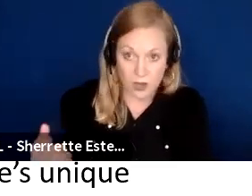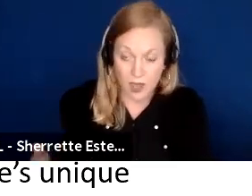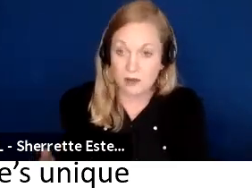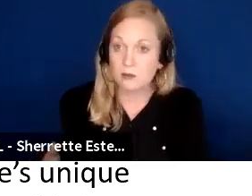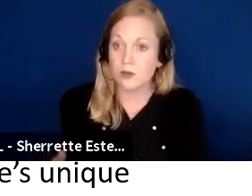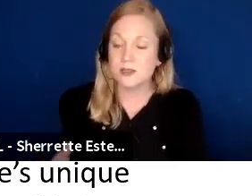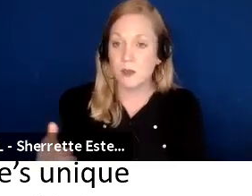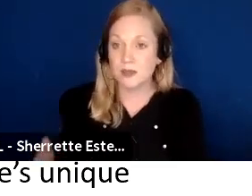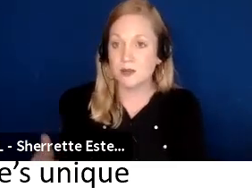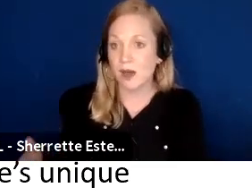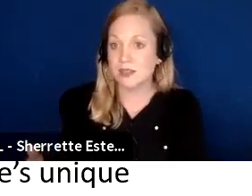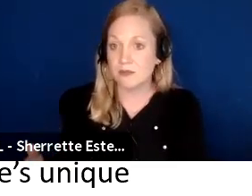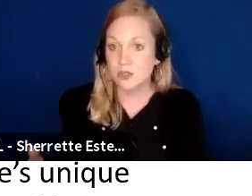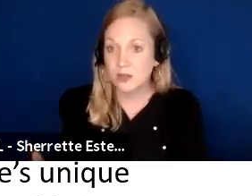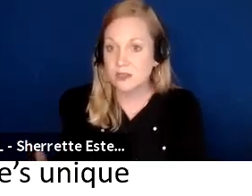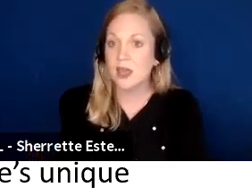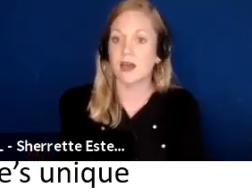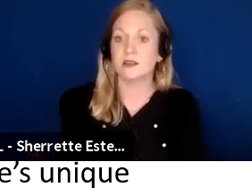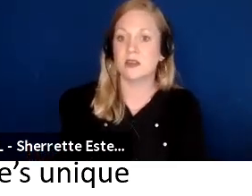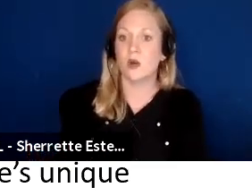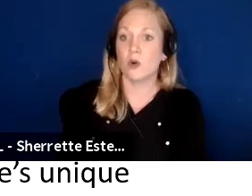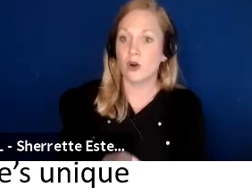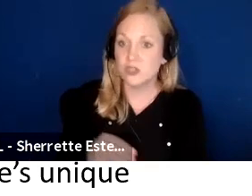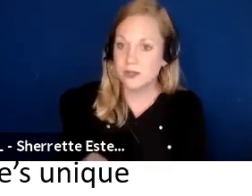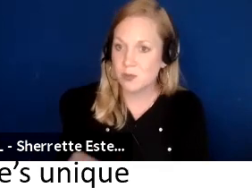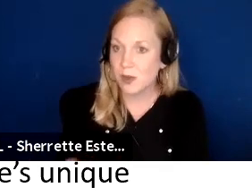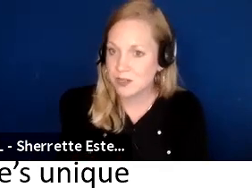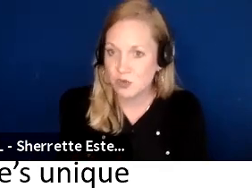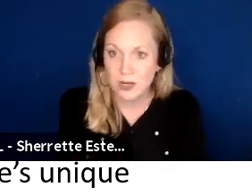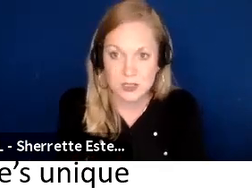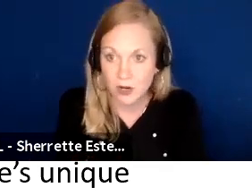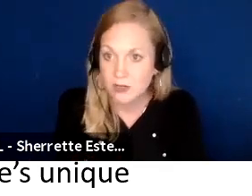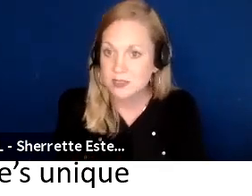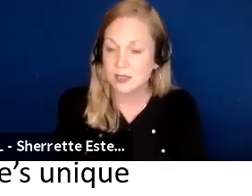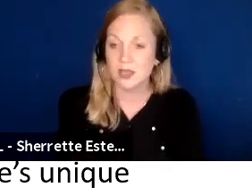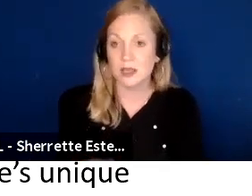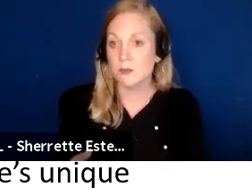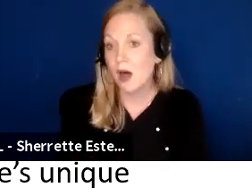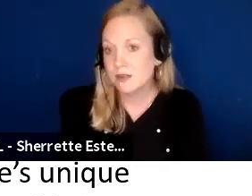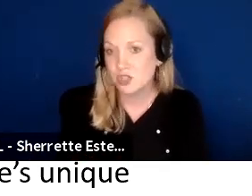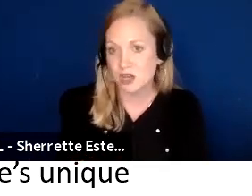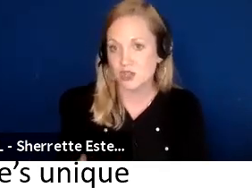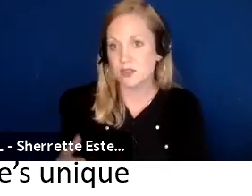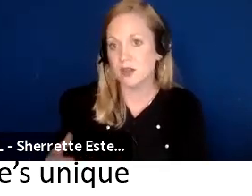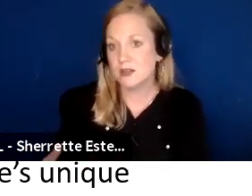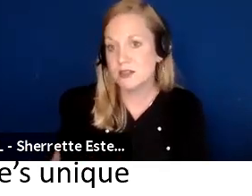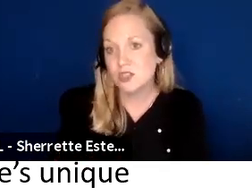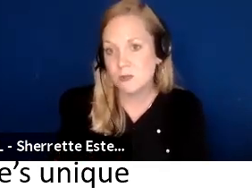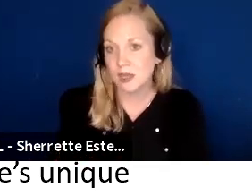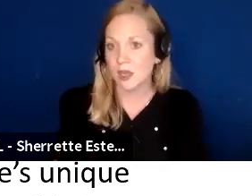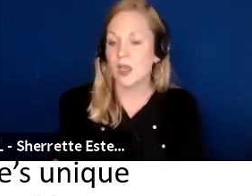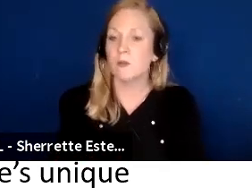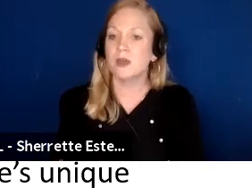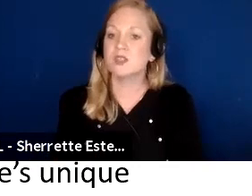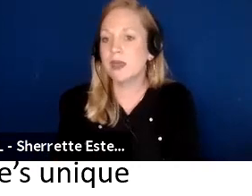which again was demanded by deaf students, and where our students demanded transparency in things like policy changes and